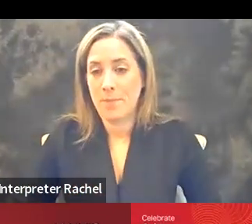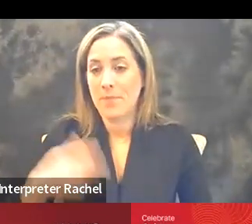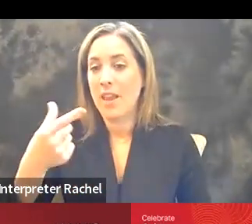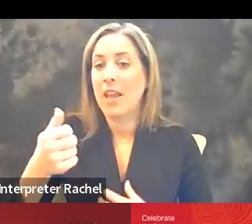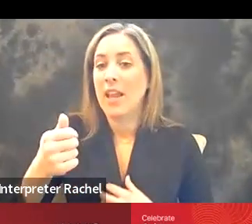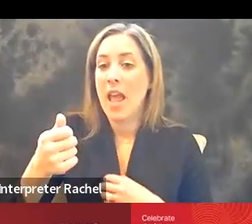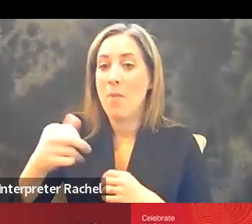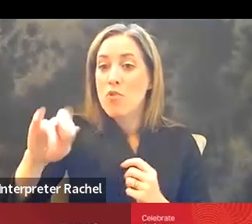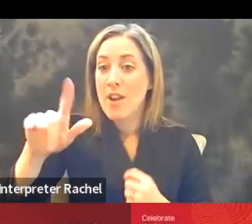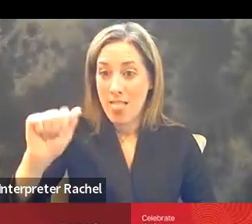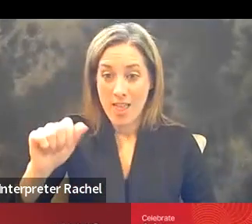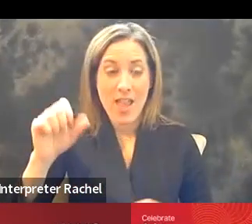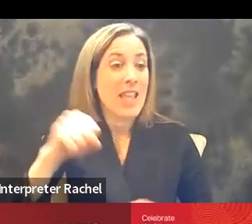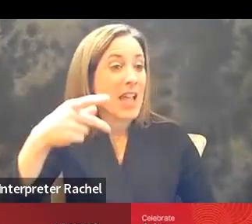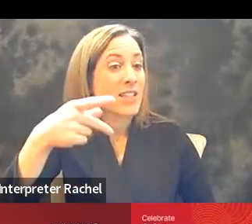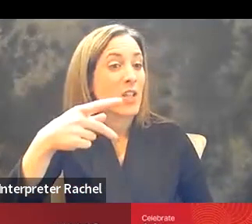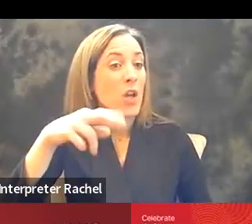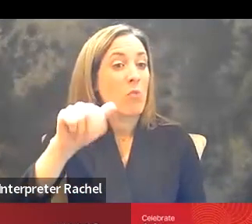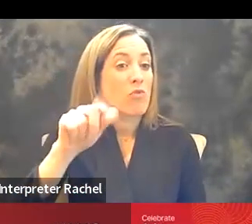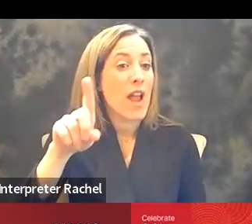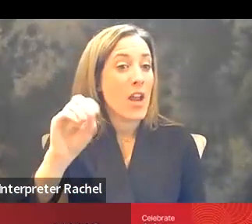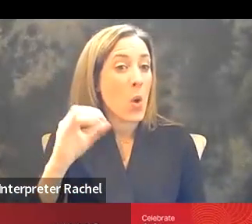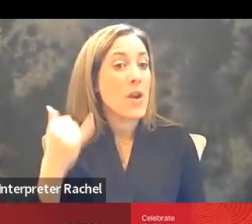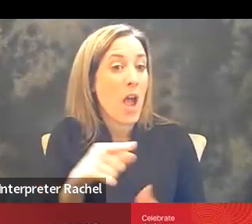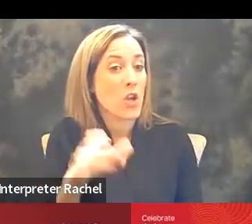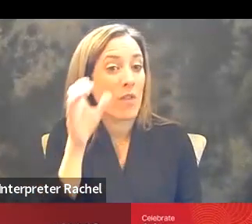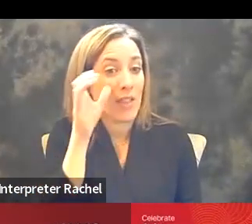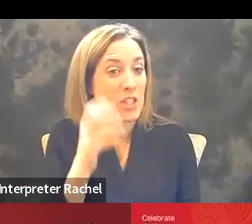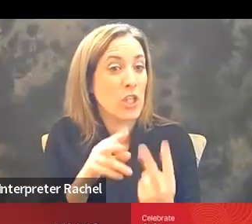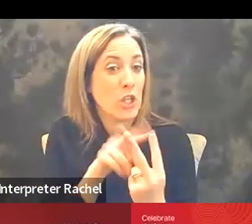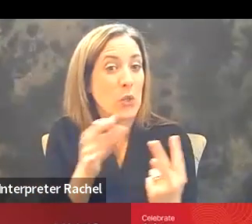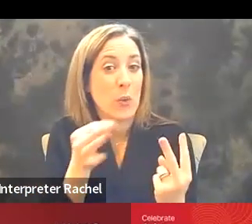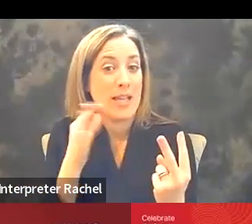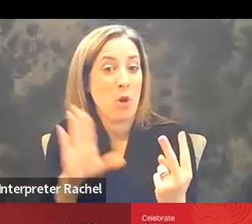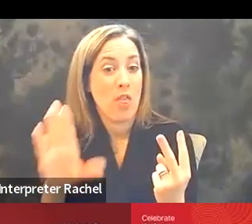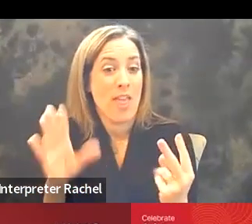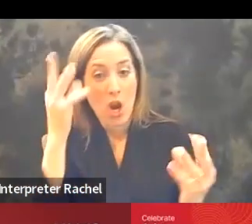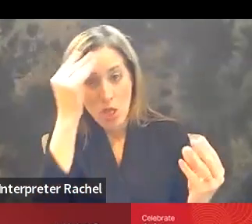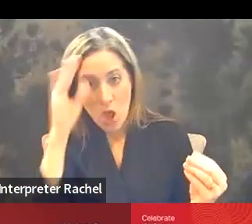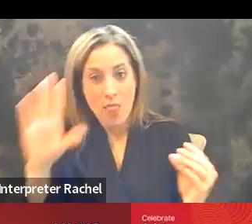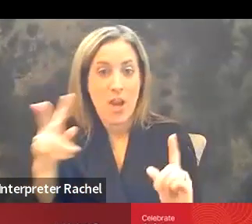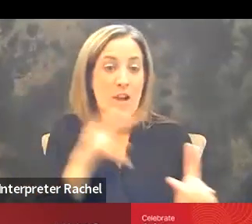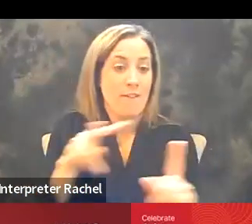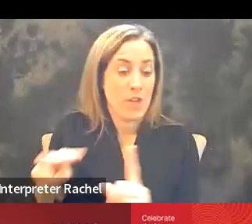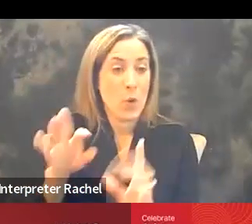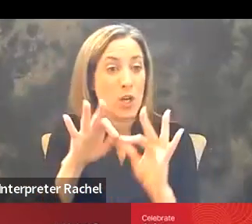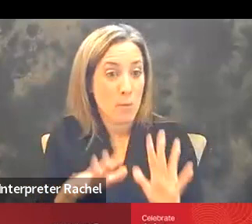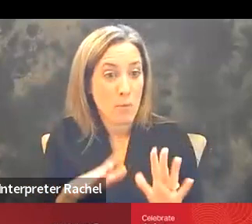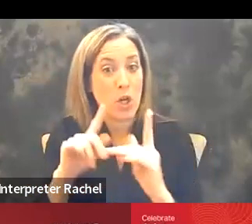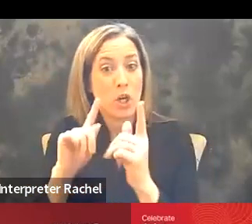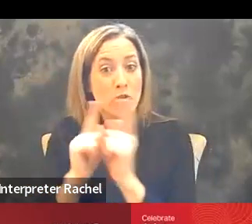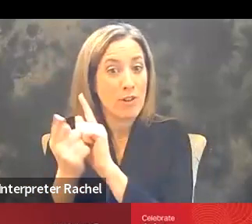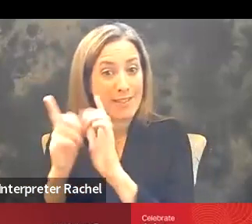And now, Prado, now that you've heard these two experts talk about kind of their thoughts, when it comes to interpreters and